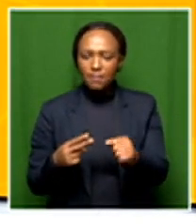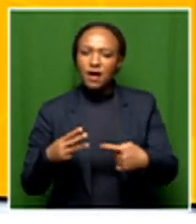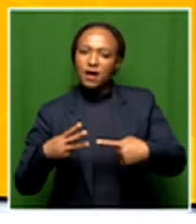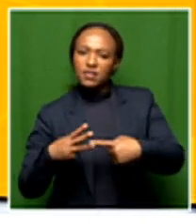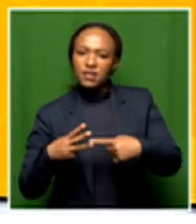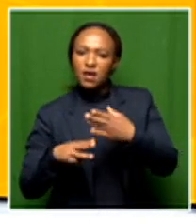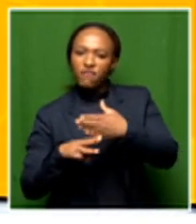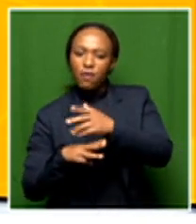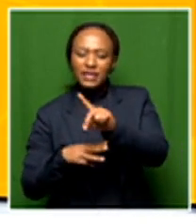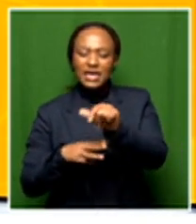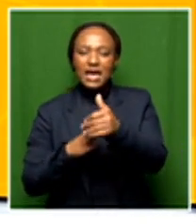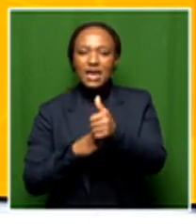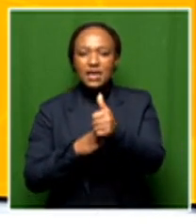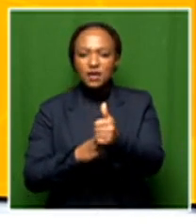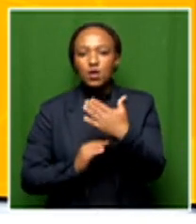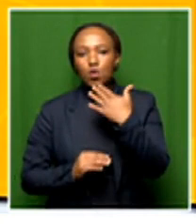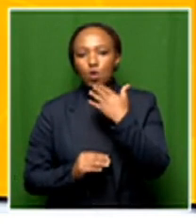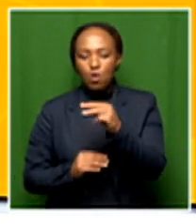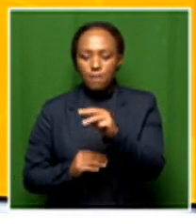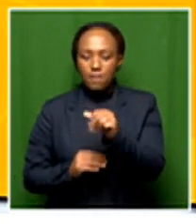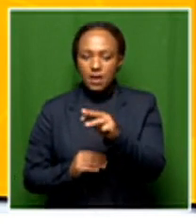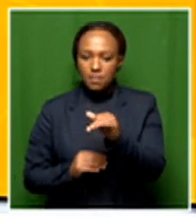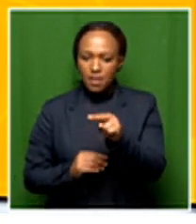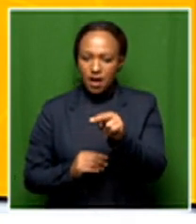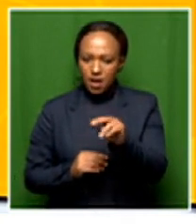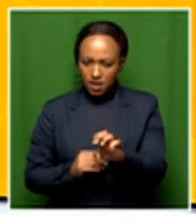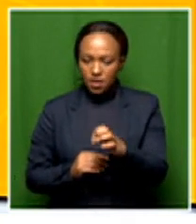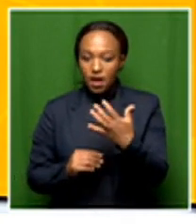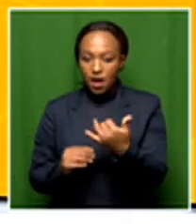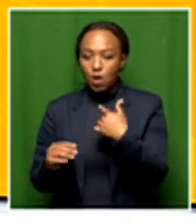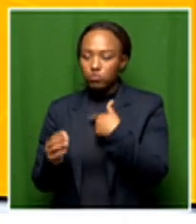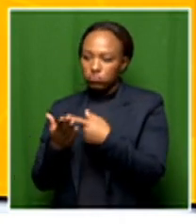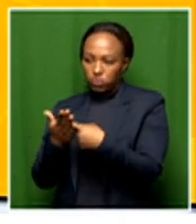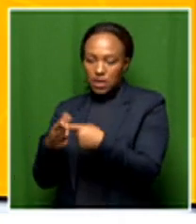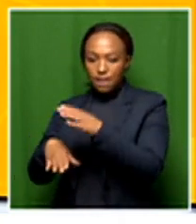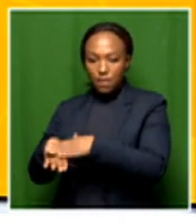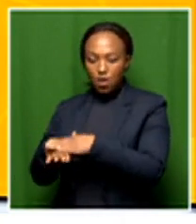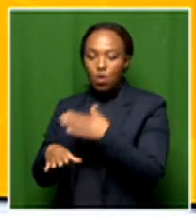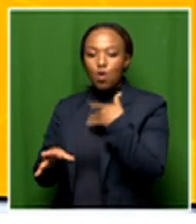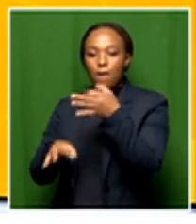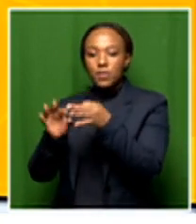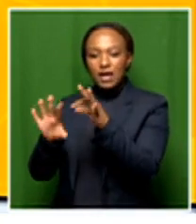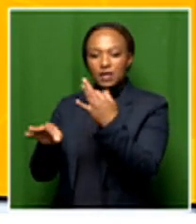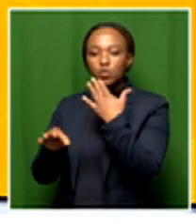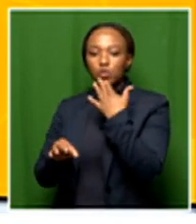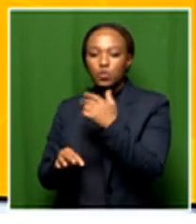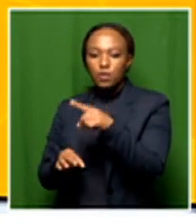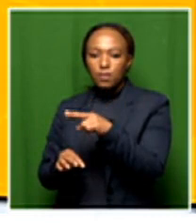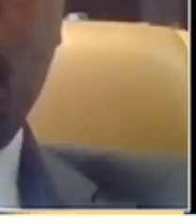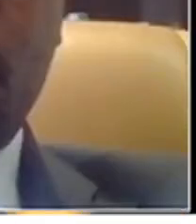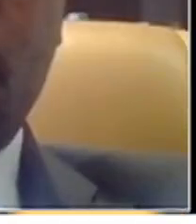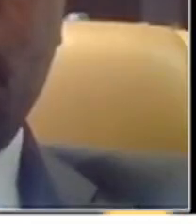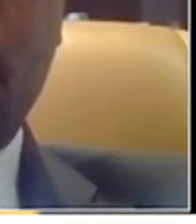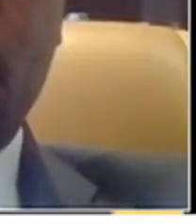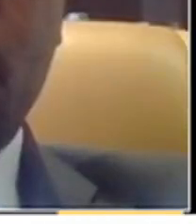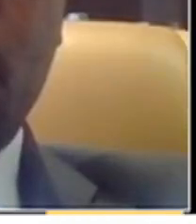course, former DA leader Mmusi Maimane. And joining us now to discuss some of this is a political analyst, Prince Mashele. Prince, good